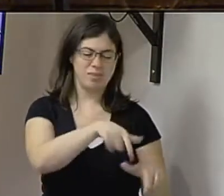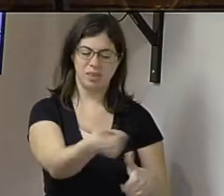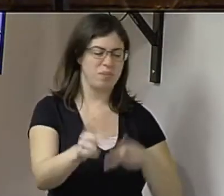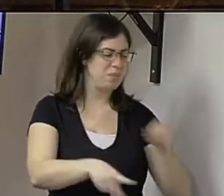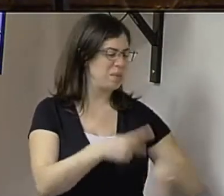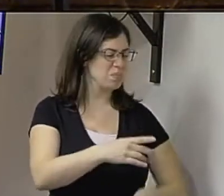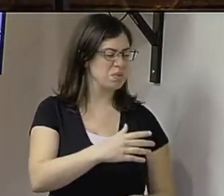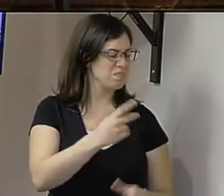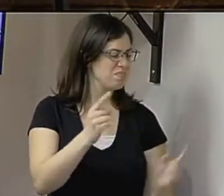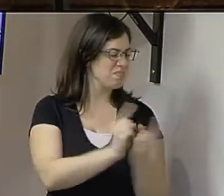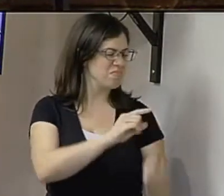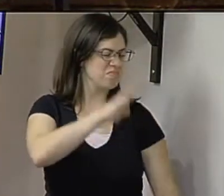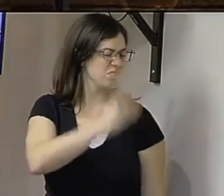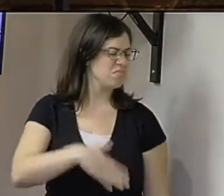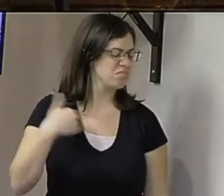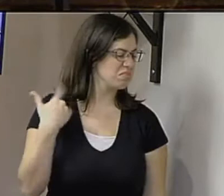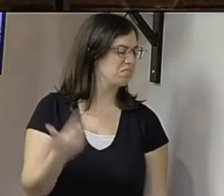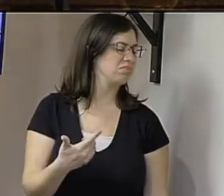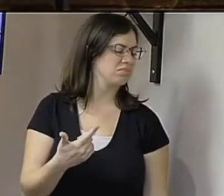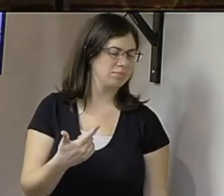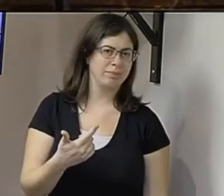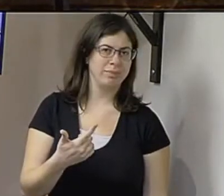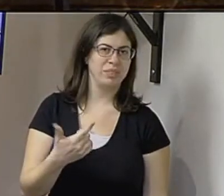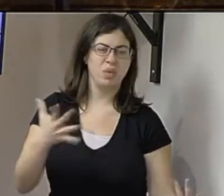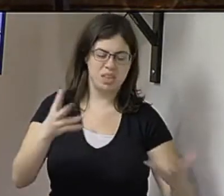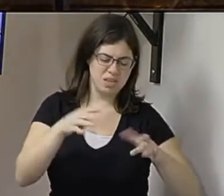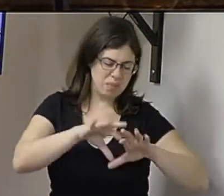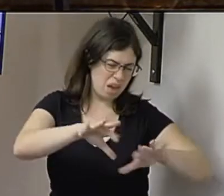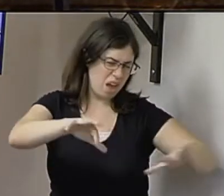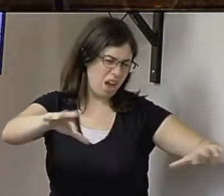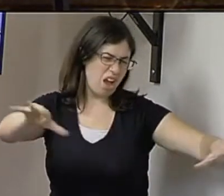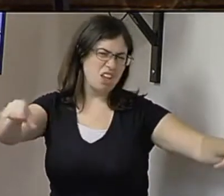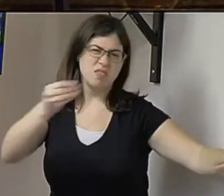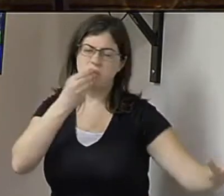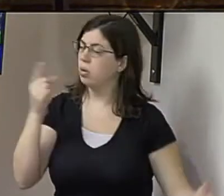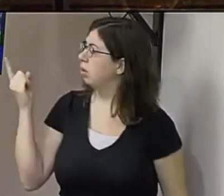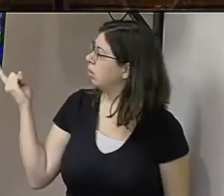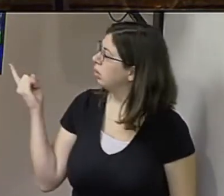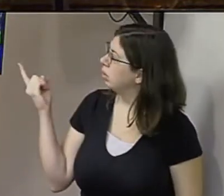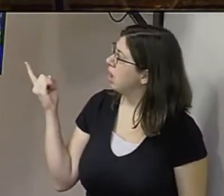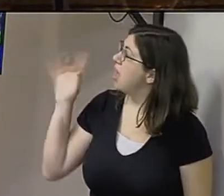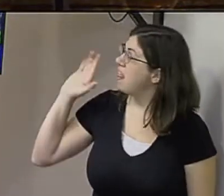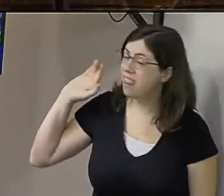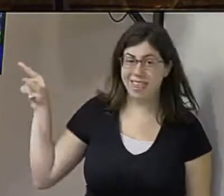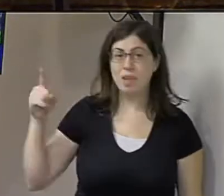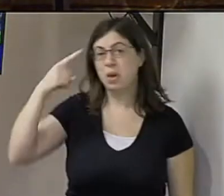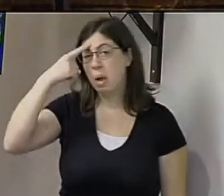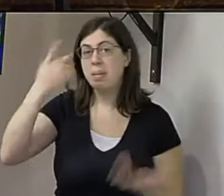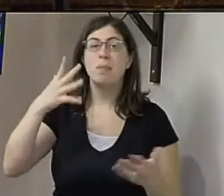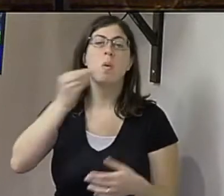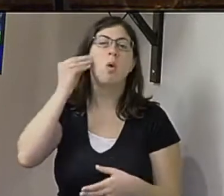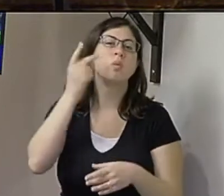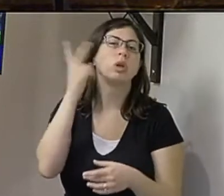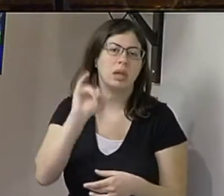that you've ever seen. So he lays out this mind-boggling spread. If you go to the next slide, this is what we think it actually looked